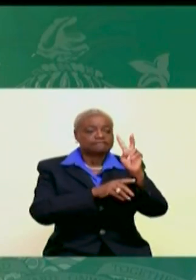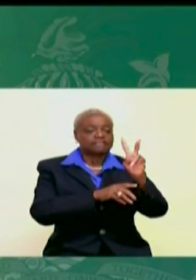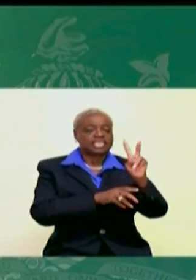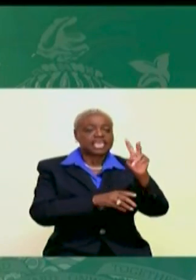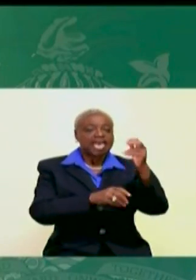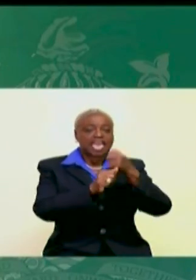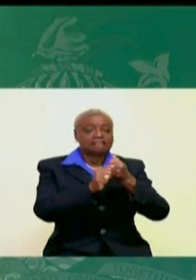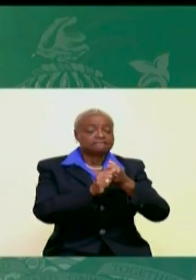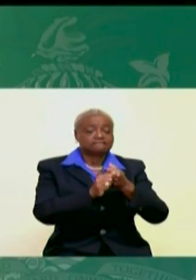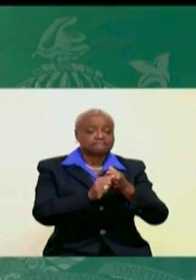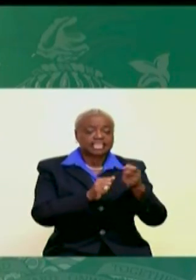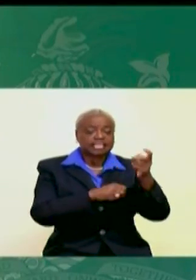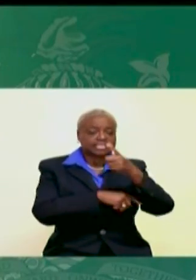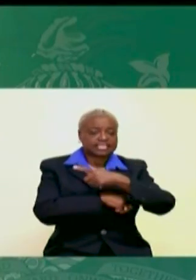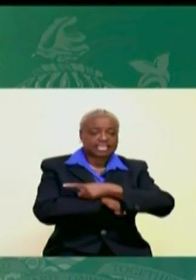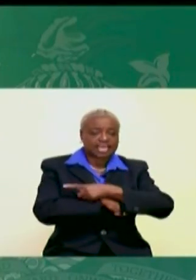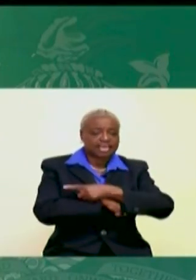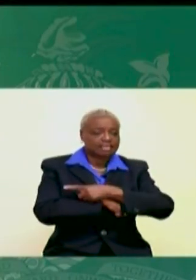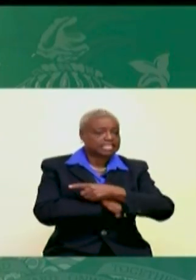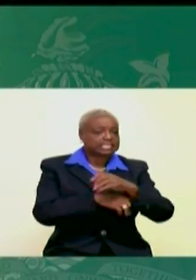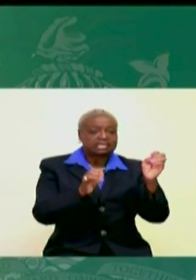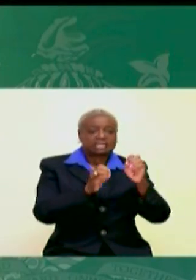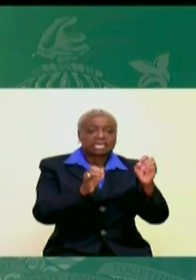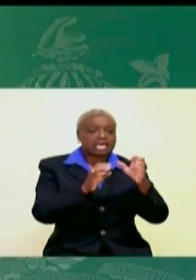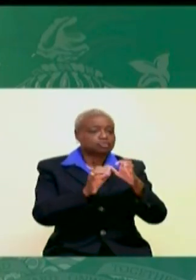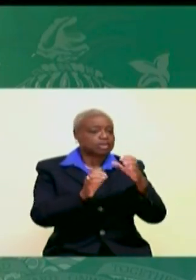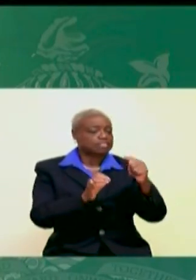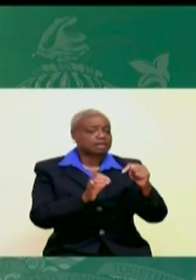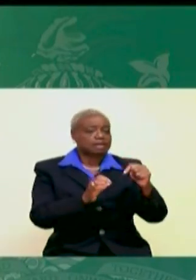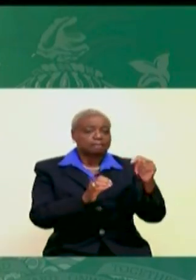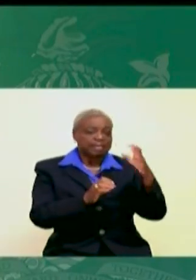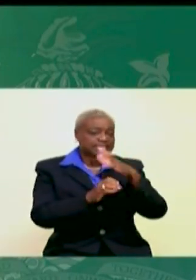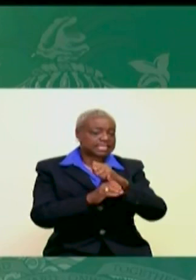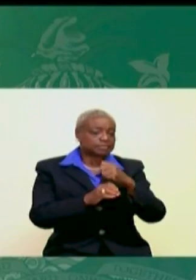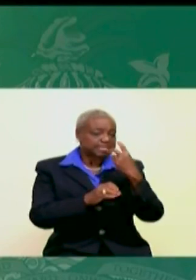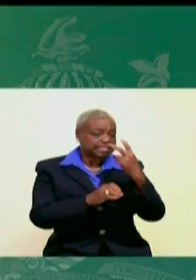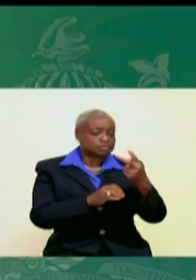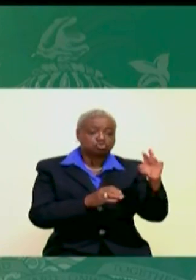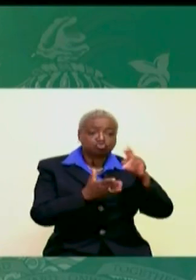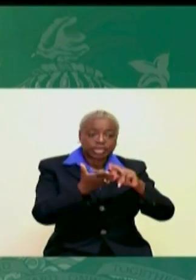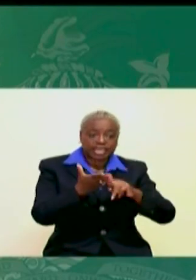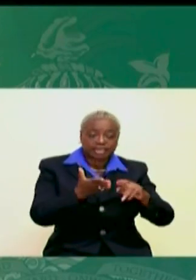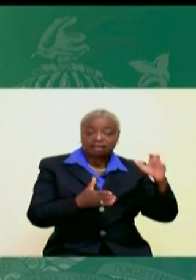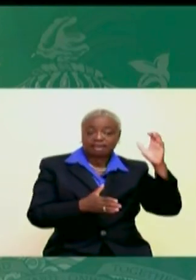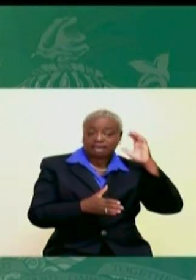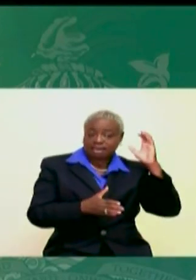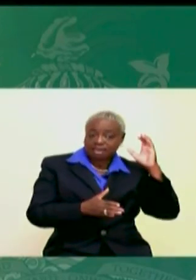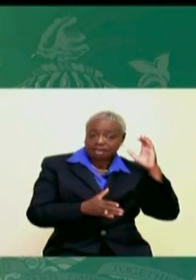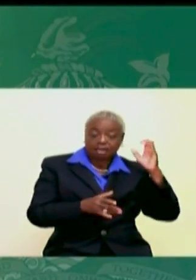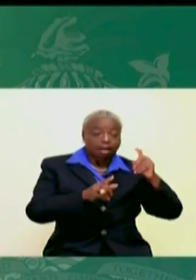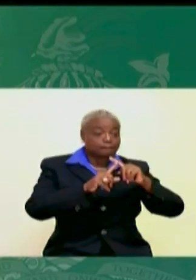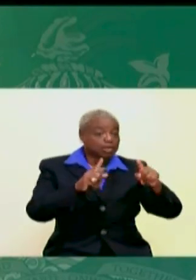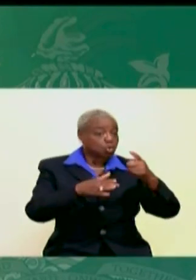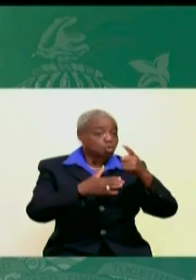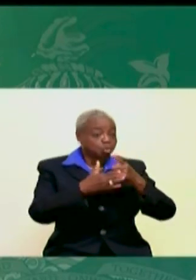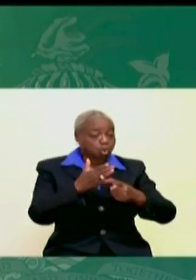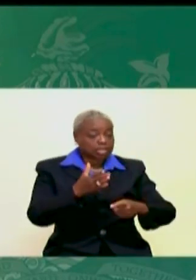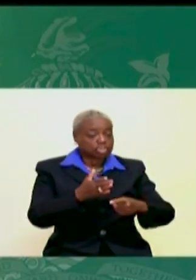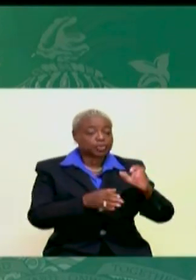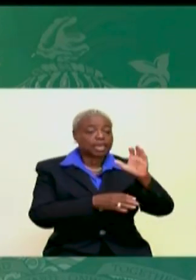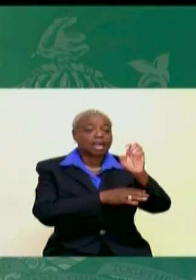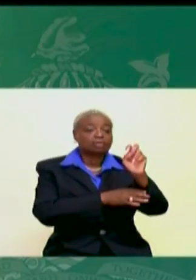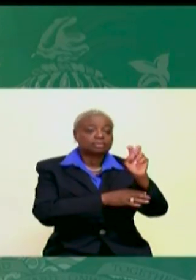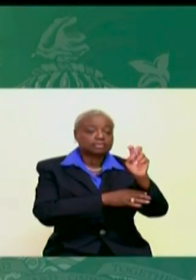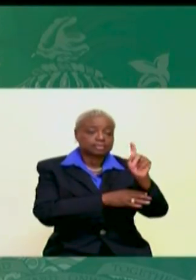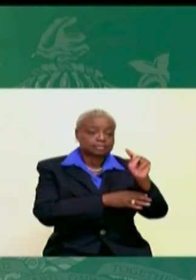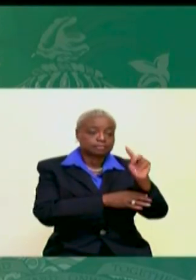anything countering the negatives that we see. We'll read and we'll hear some of the stuff, but what do we counter? And how do we